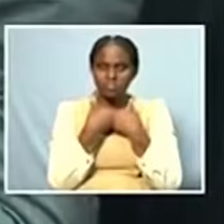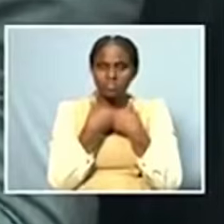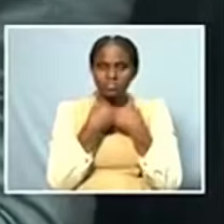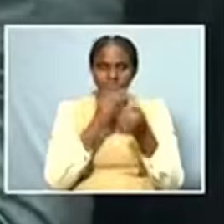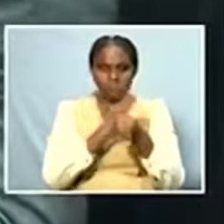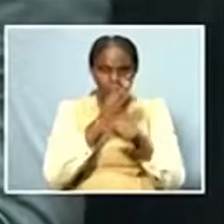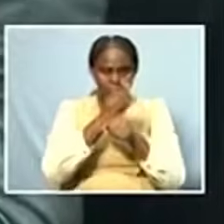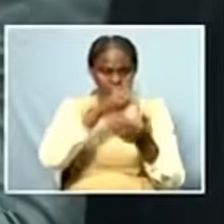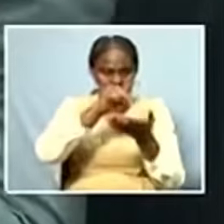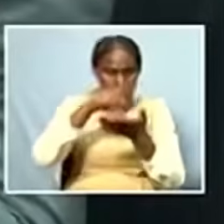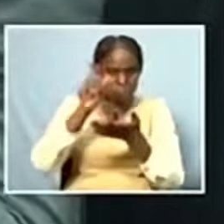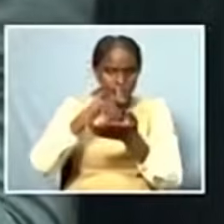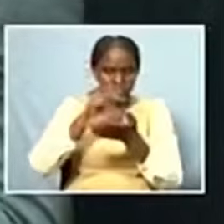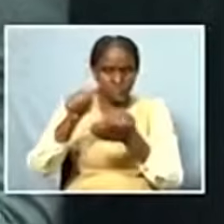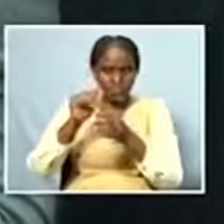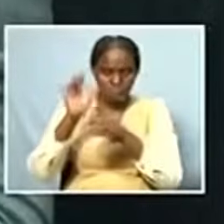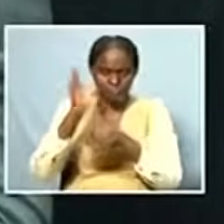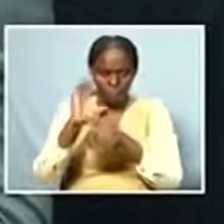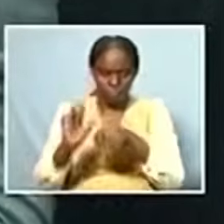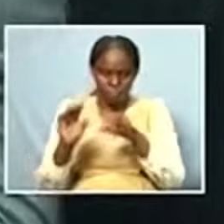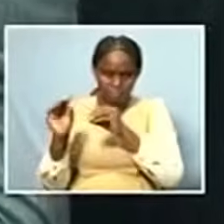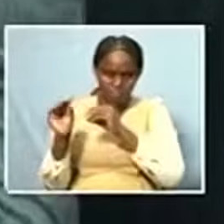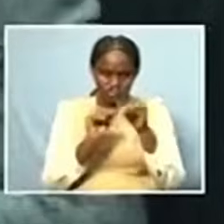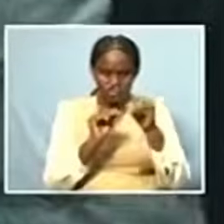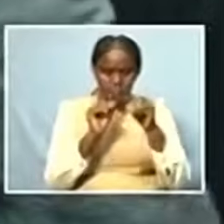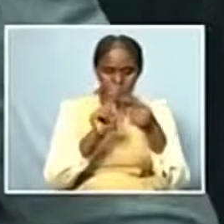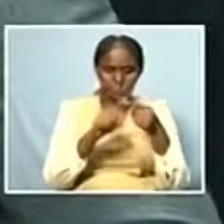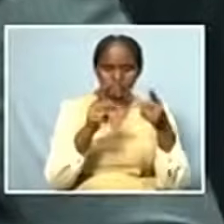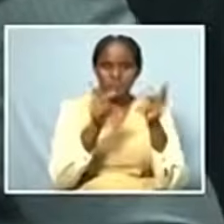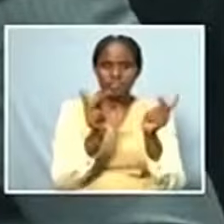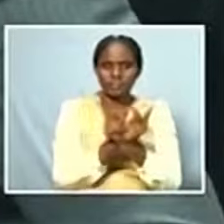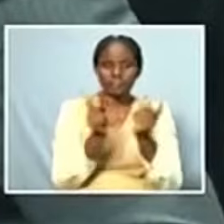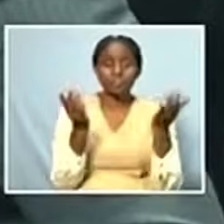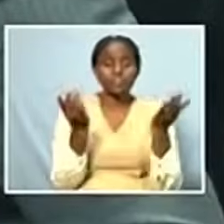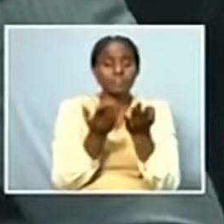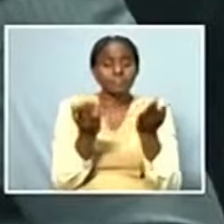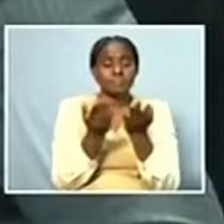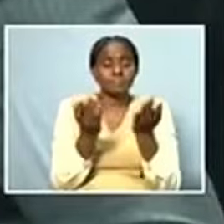after being paid, they never moved to the site.